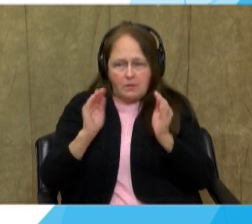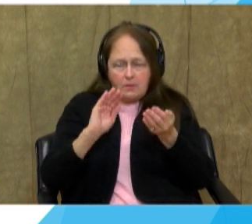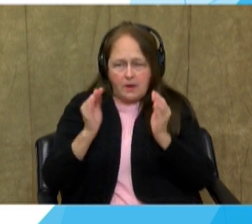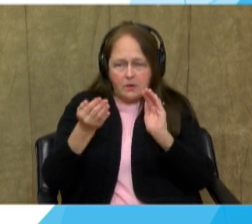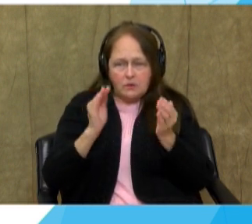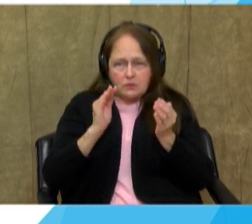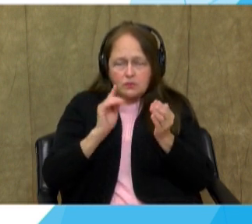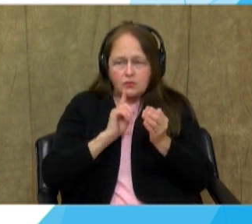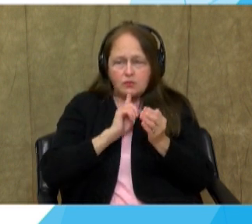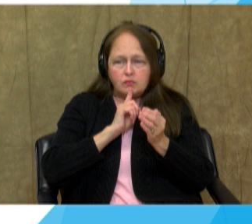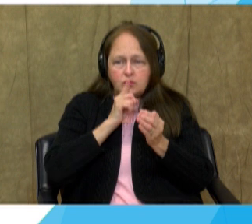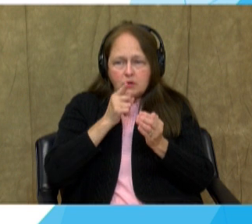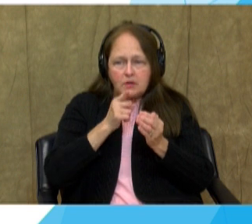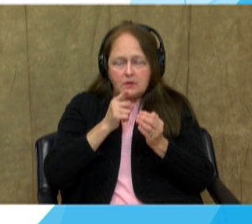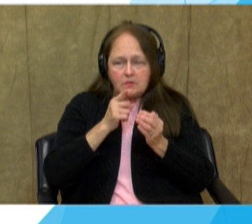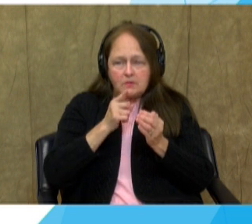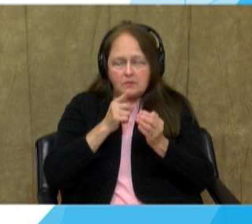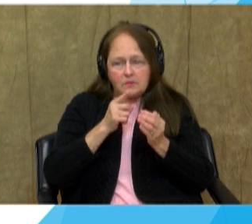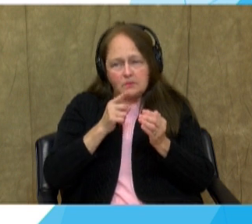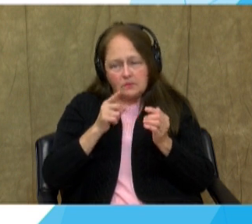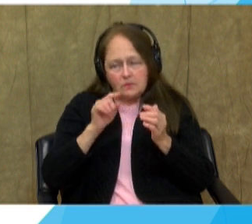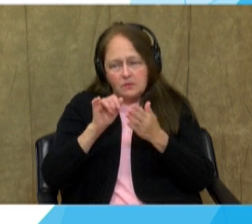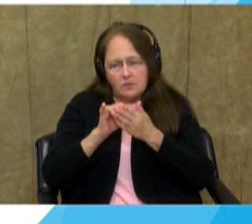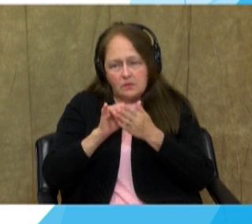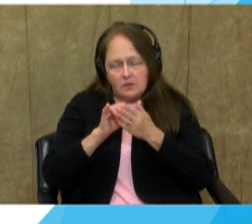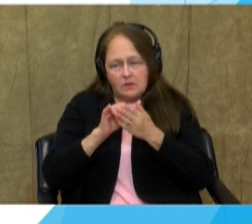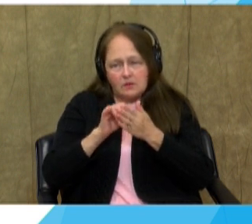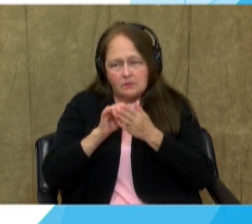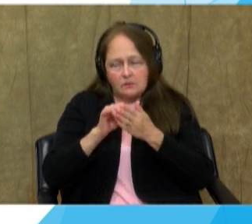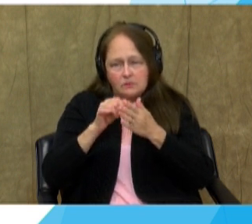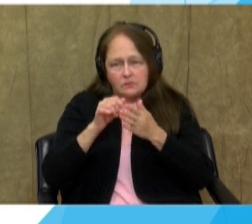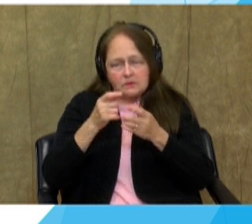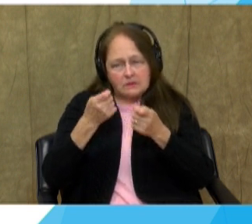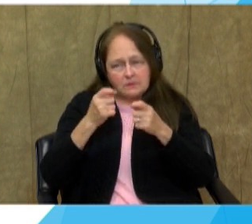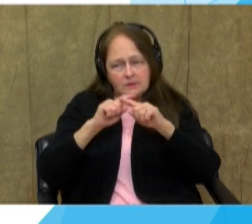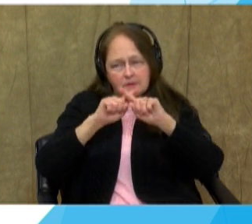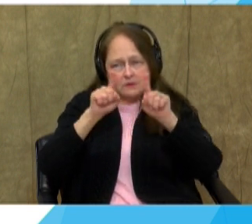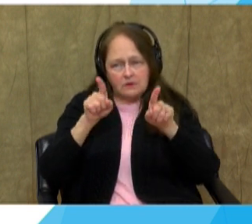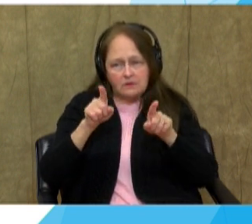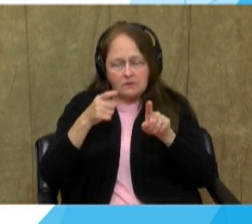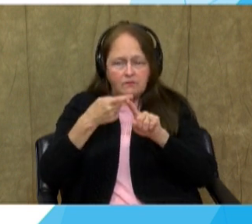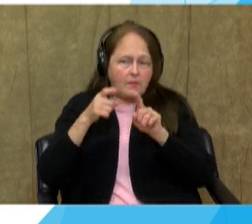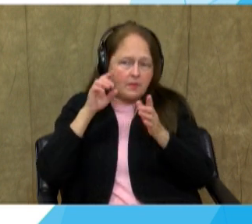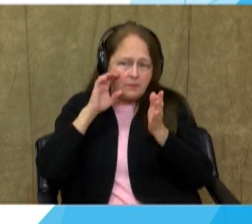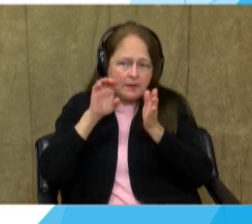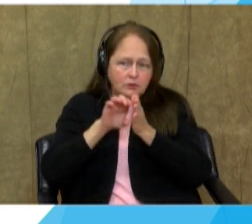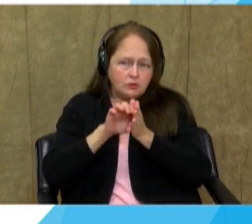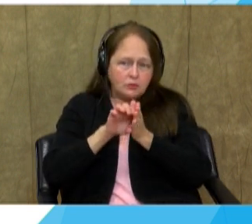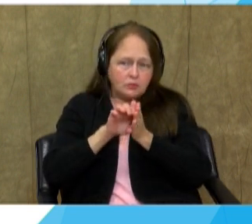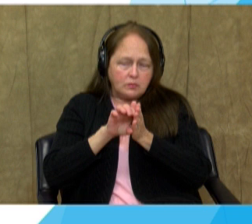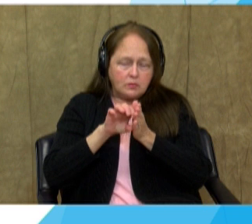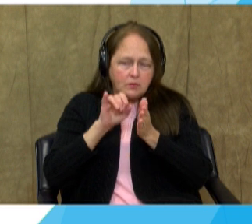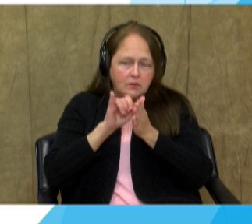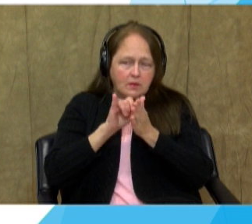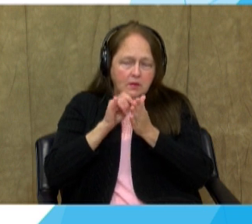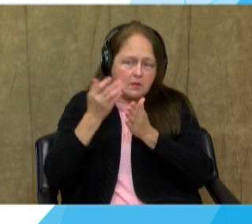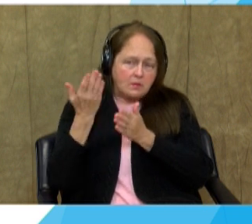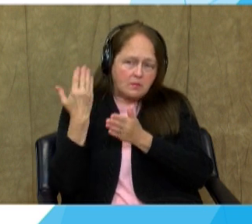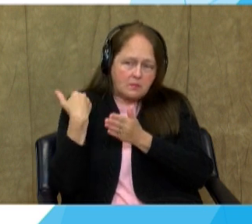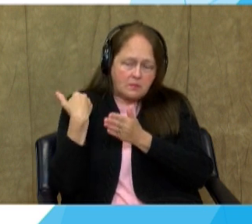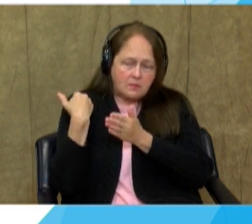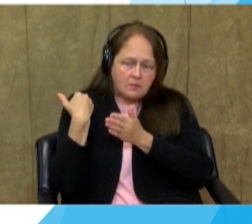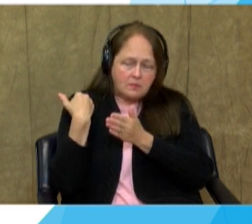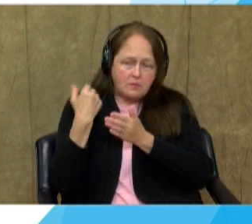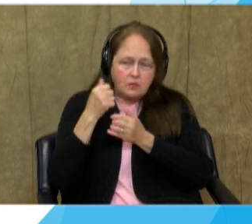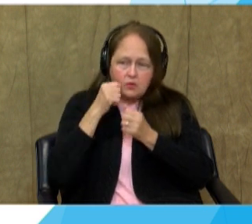comparison, really in contrast, this text is a little different from that picture. The previous picture, the little